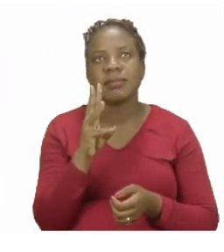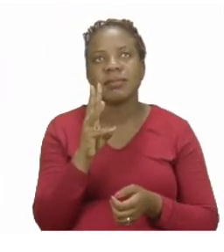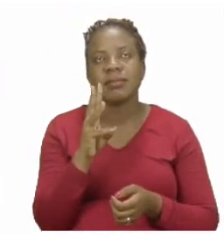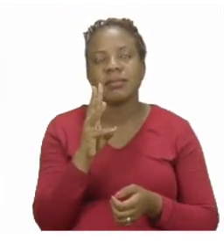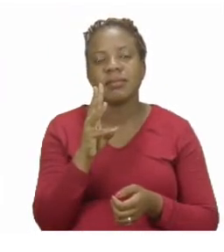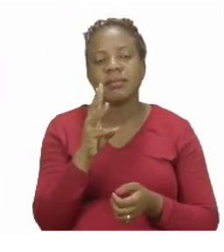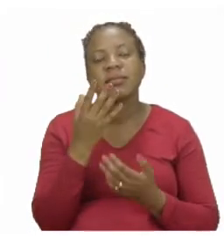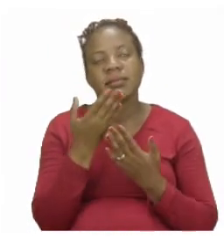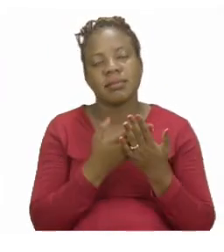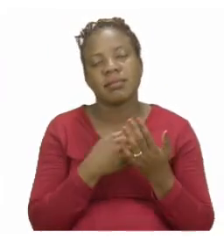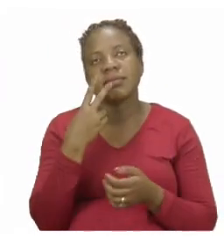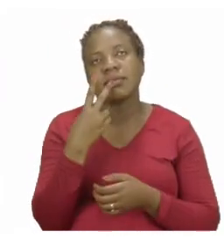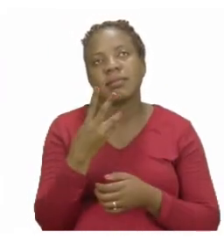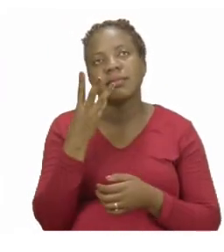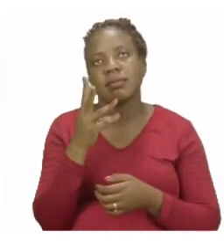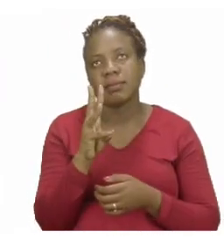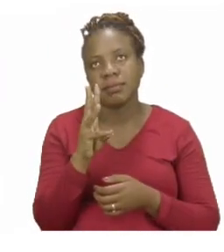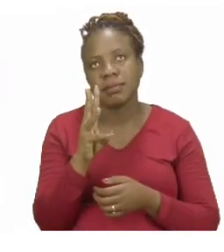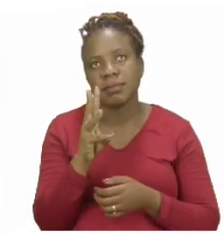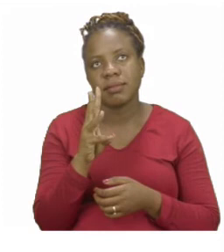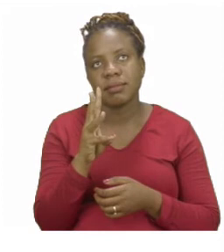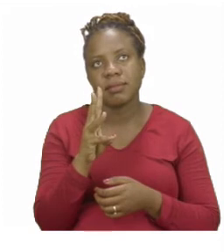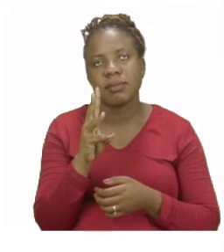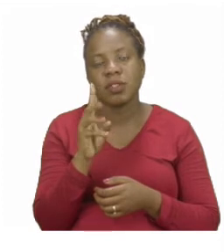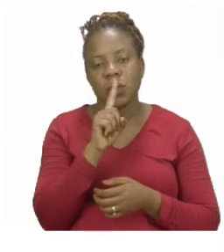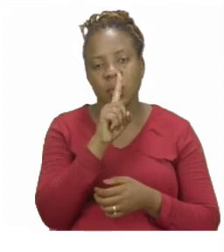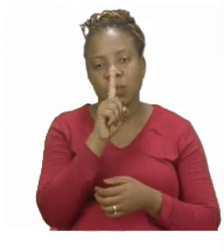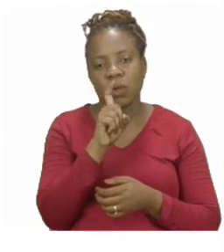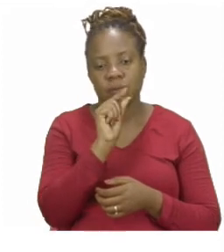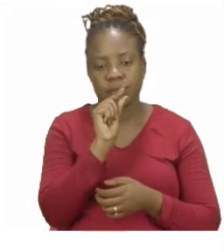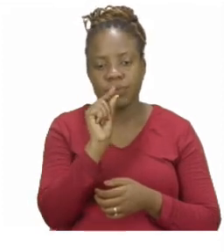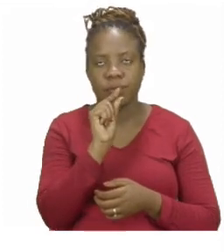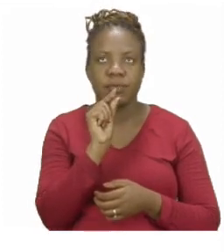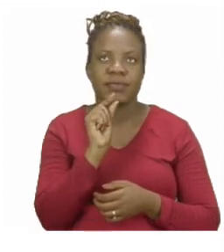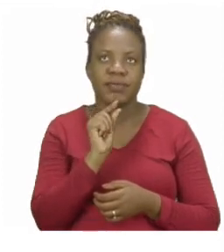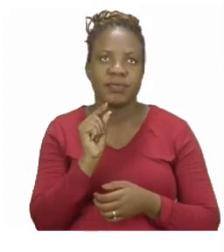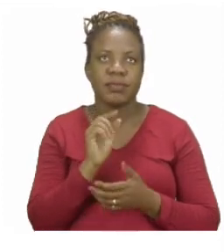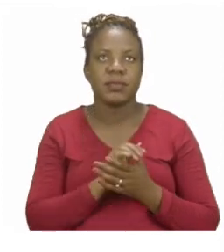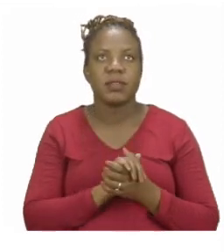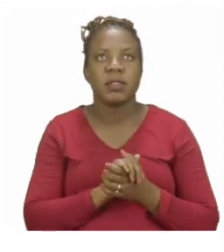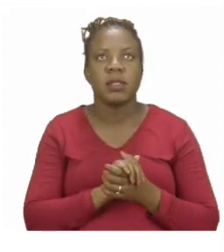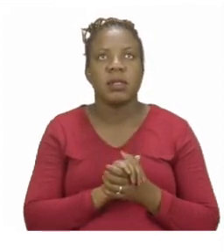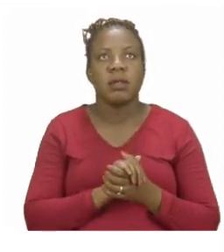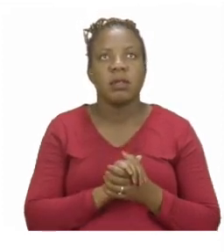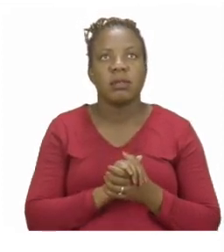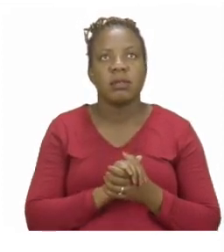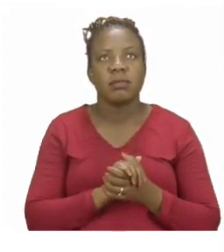page 26, we have to do question words. It says we have